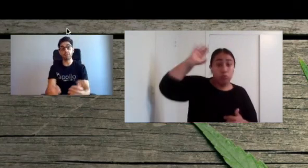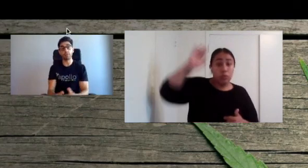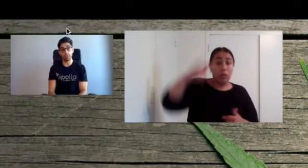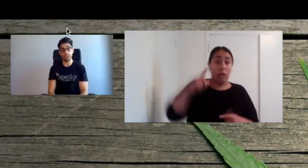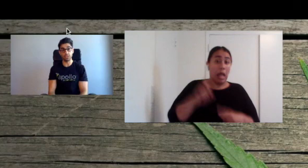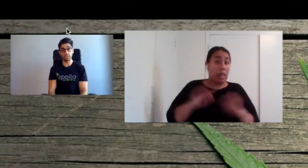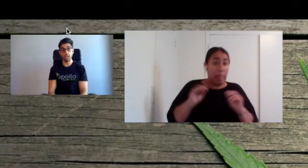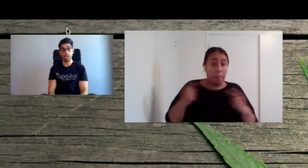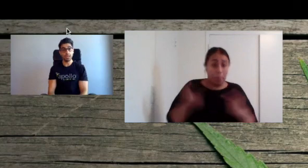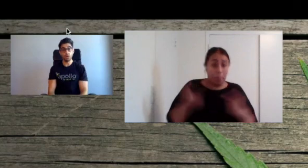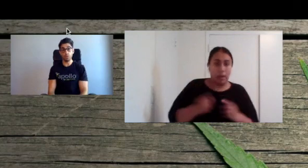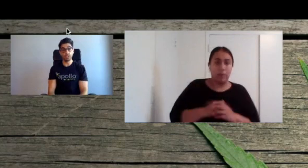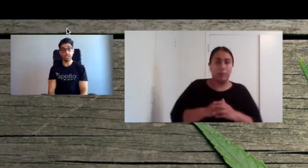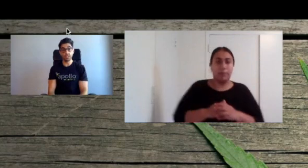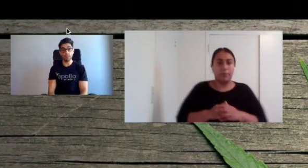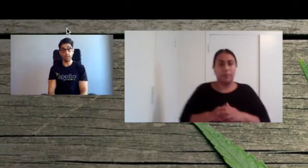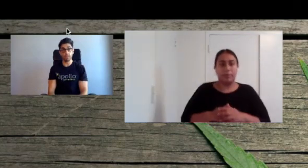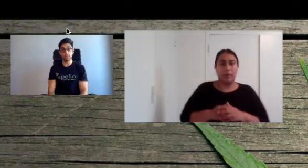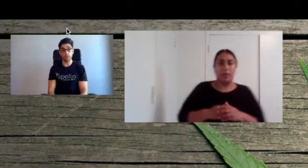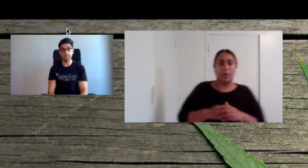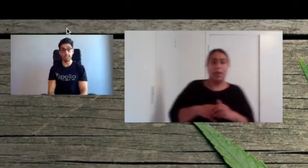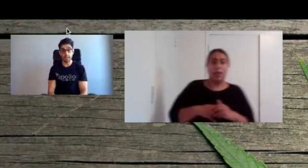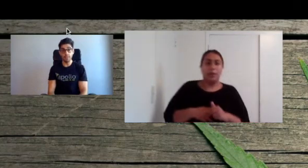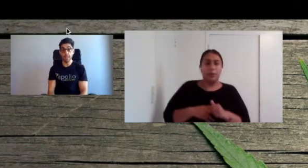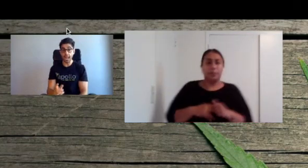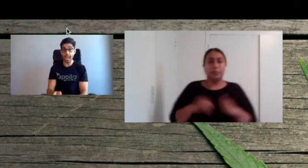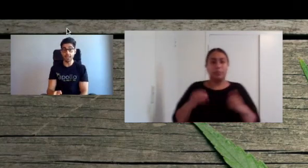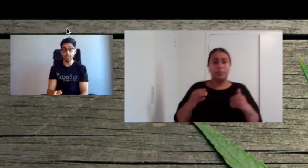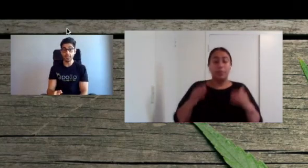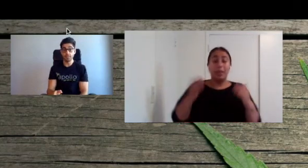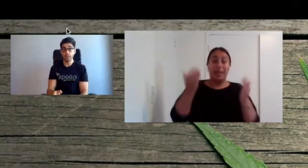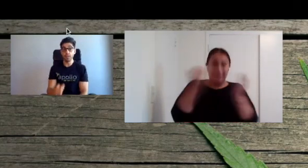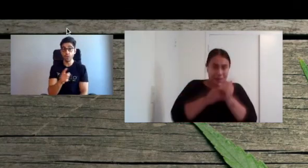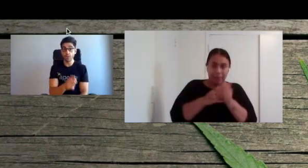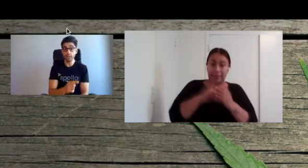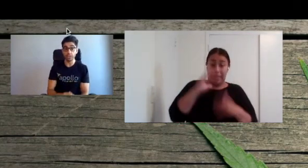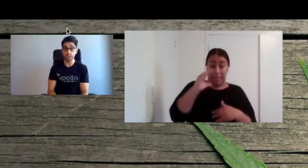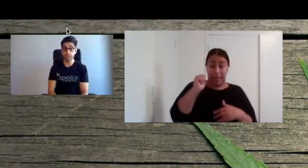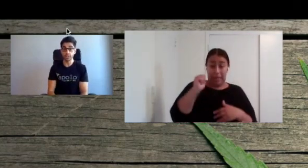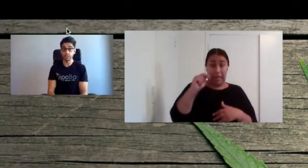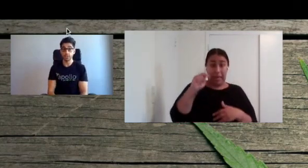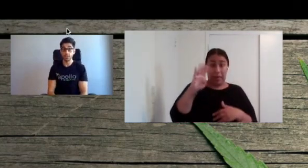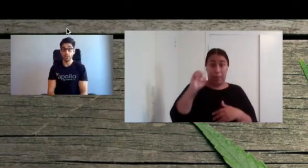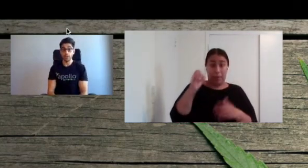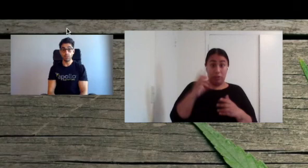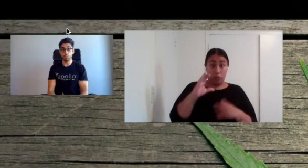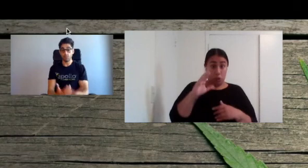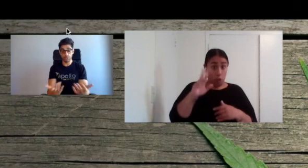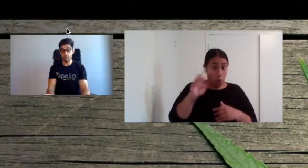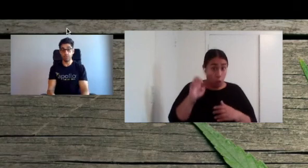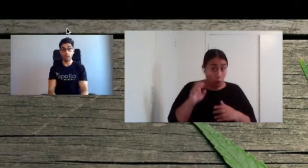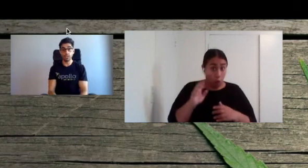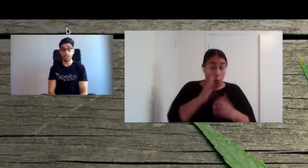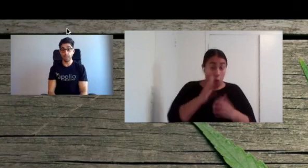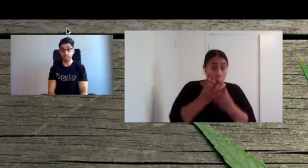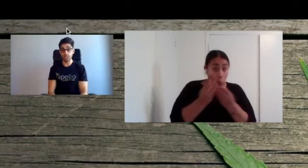back from our patients, it always is a bit of a surprise to them and their neurologist, right? We'll hear